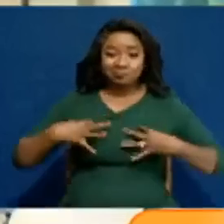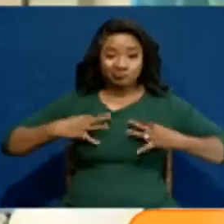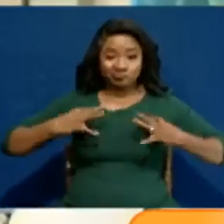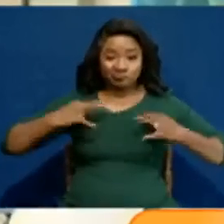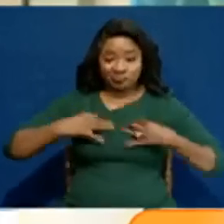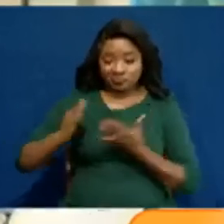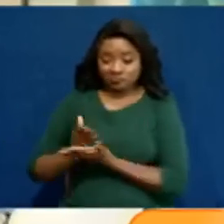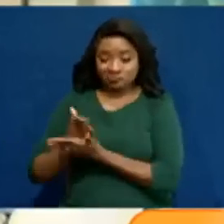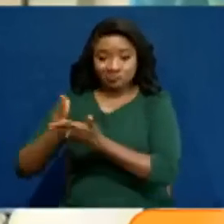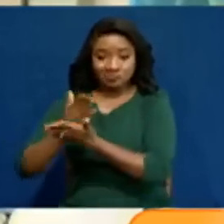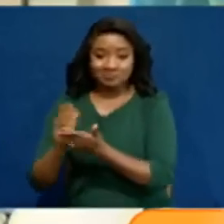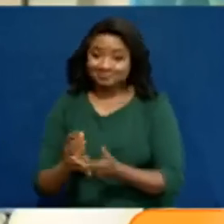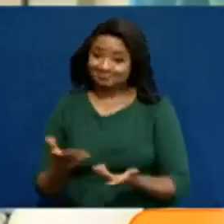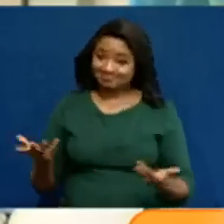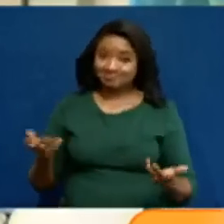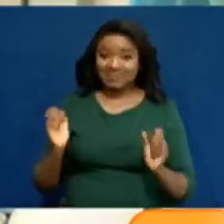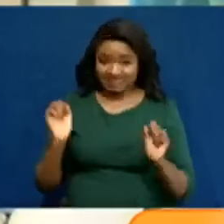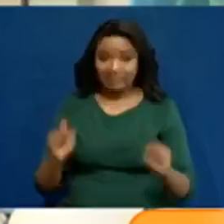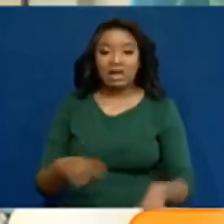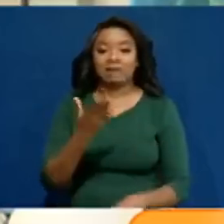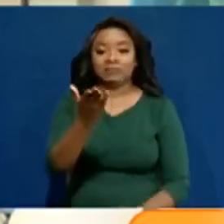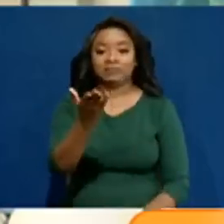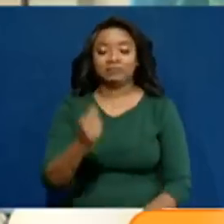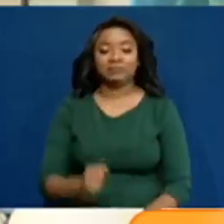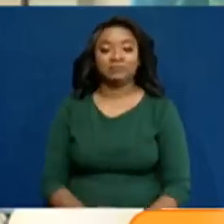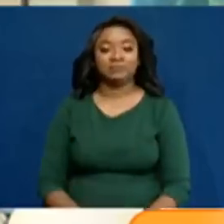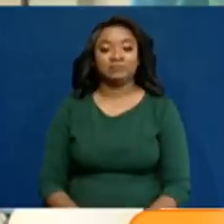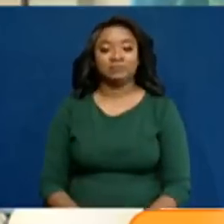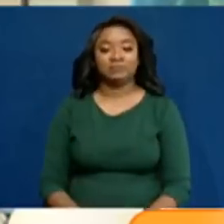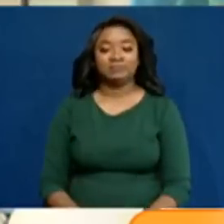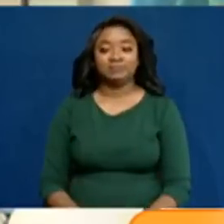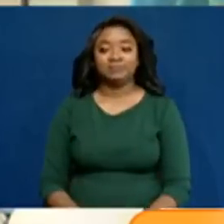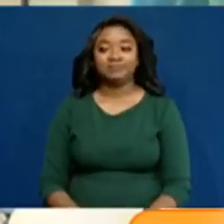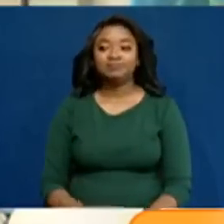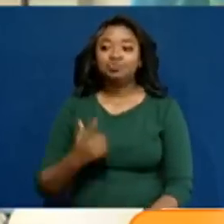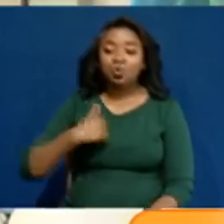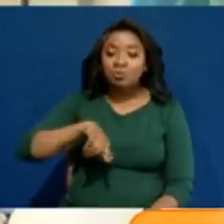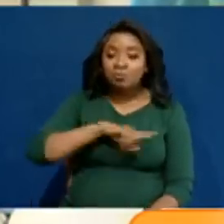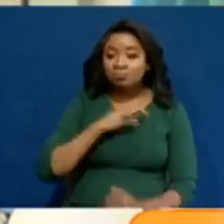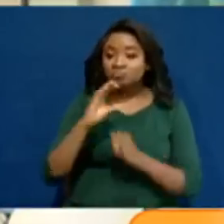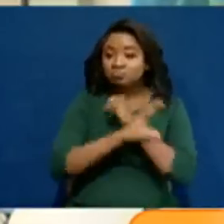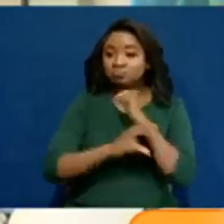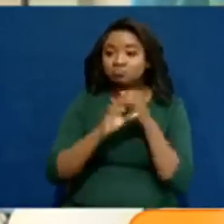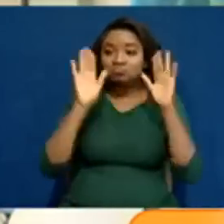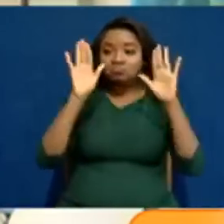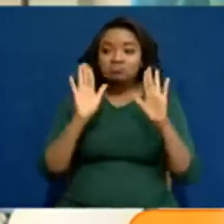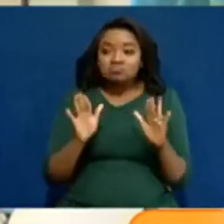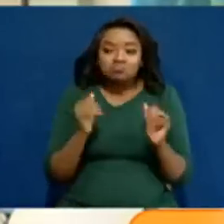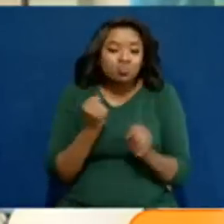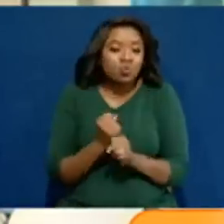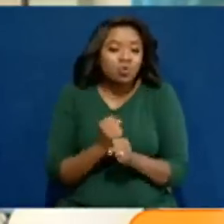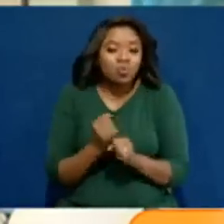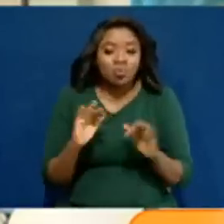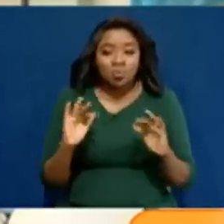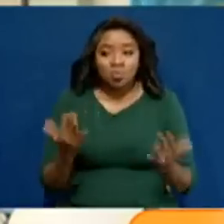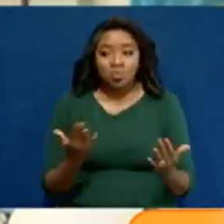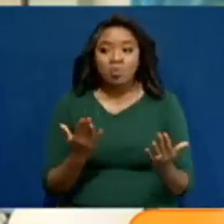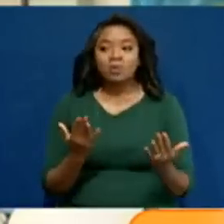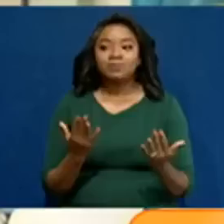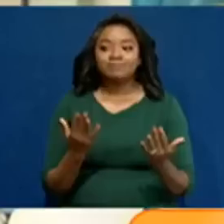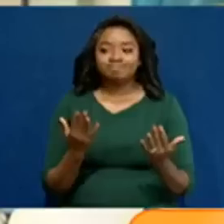who's infected with the virus, you probably will get infected. So as a country, one of the measures that we can put in place is to ensure that we have